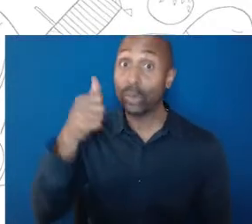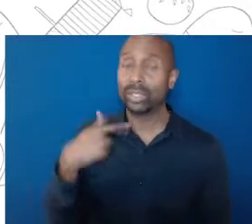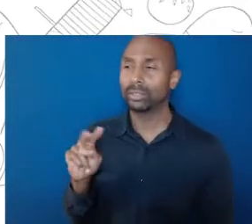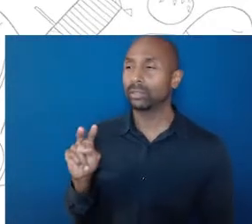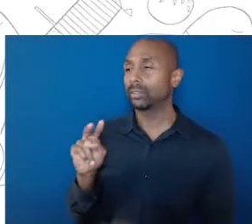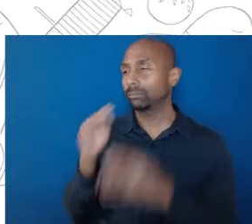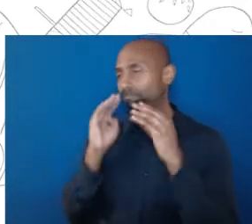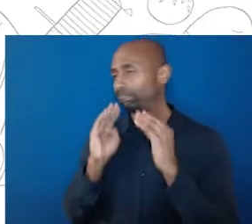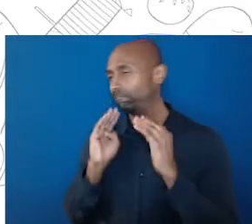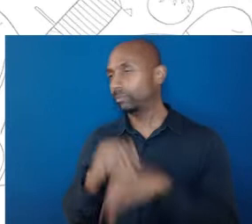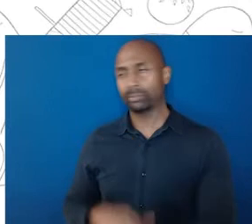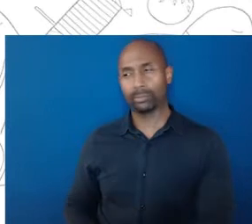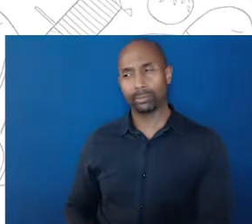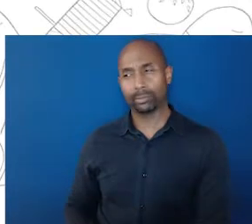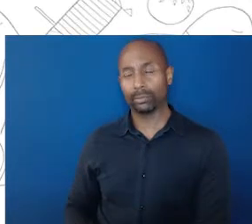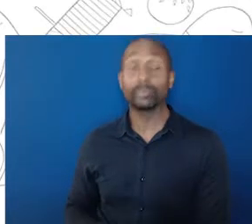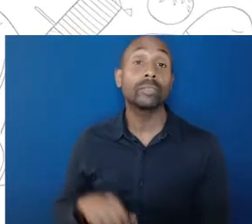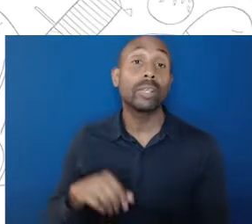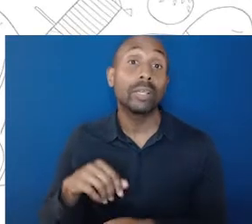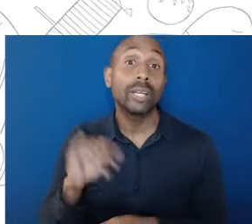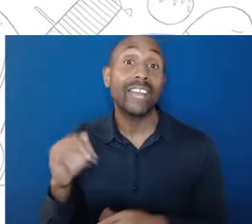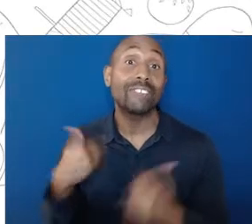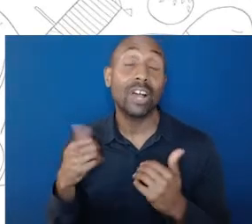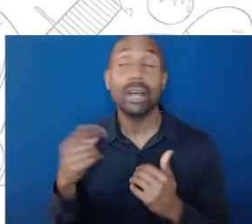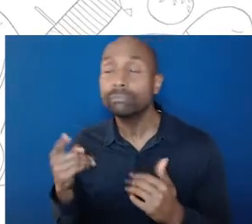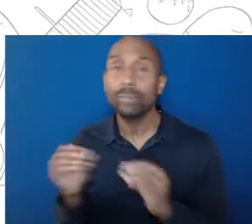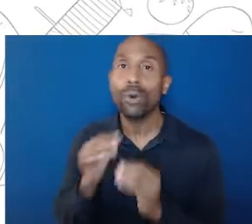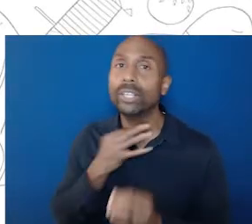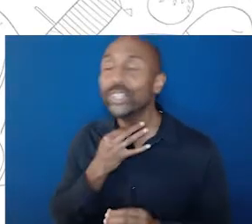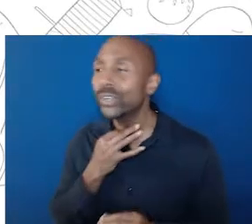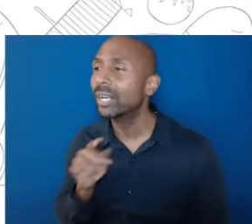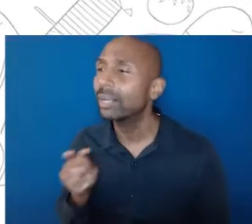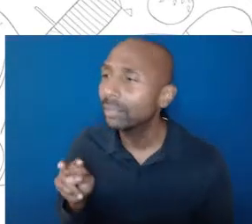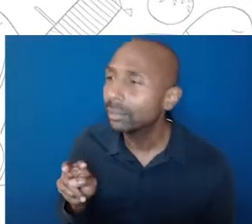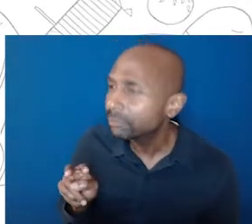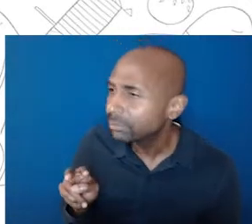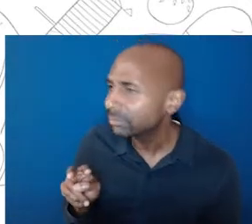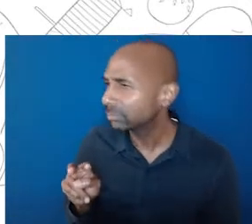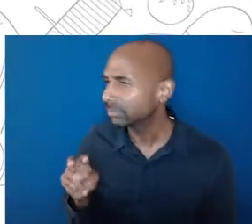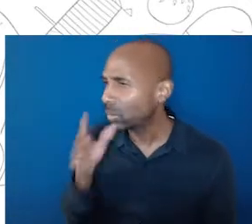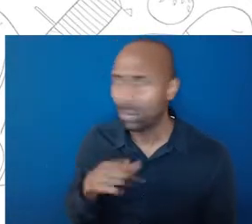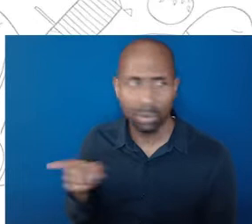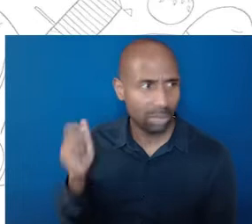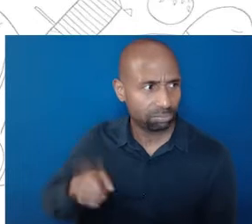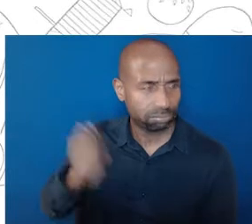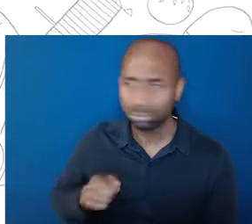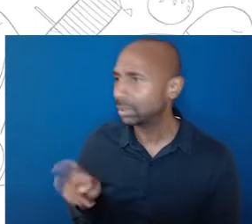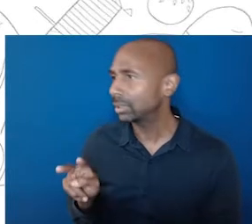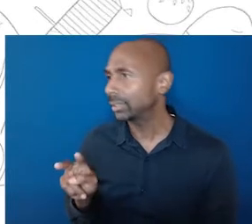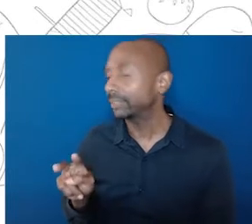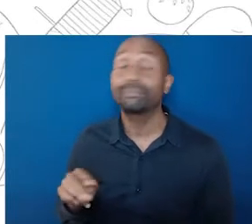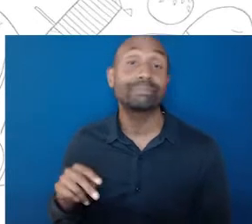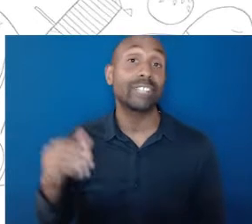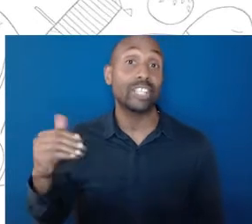this one little girl used to come by every single day and look at me for months. And she would never speak to me. I spoke to this child in English and